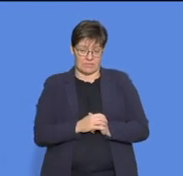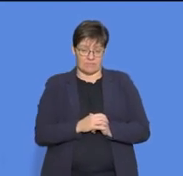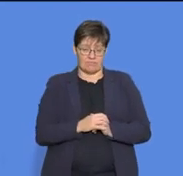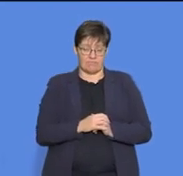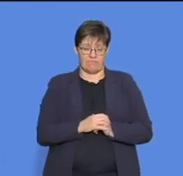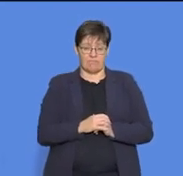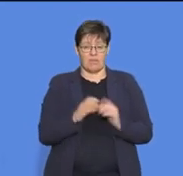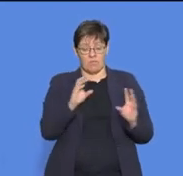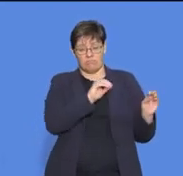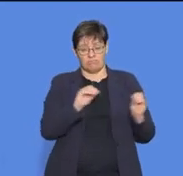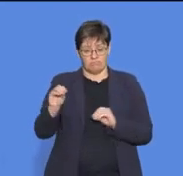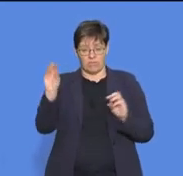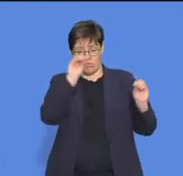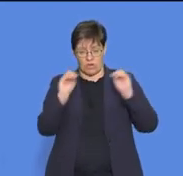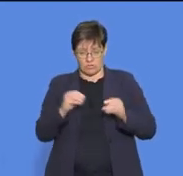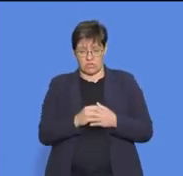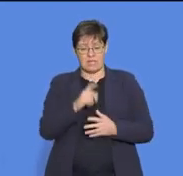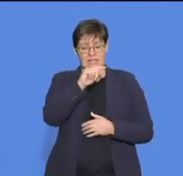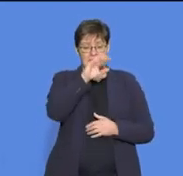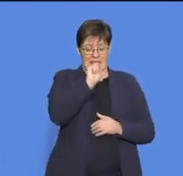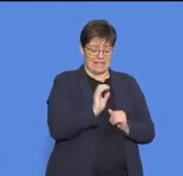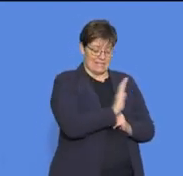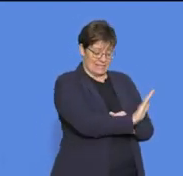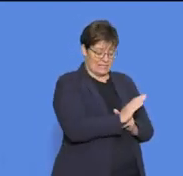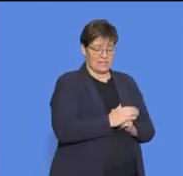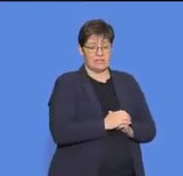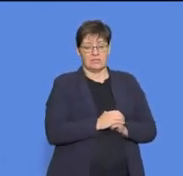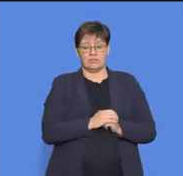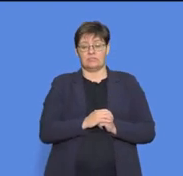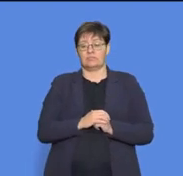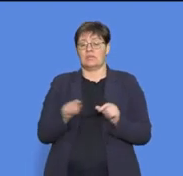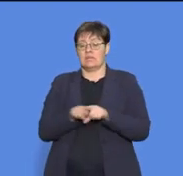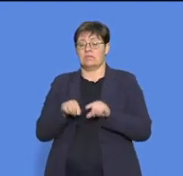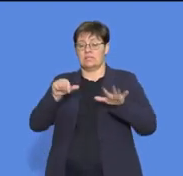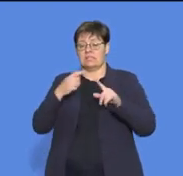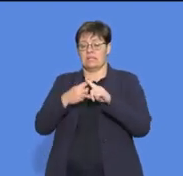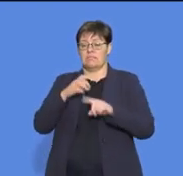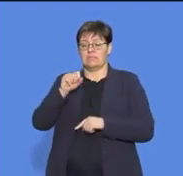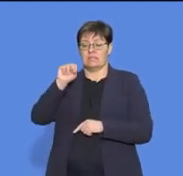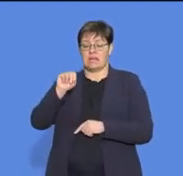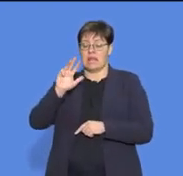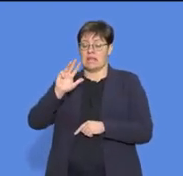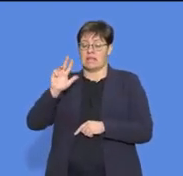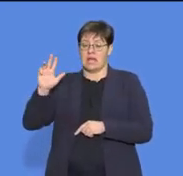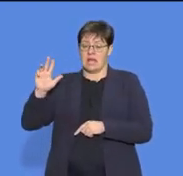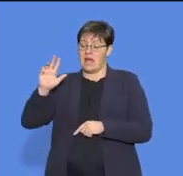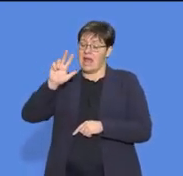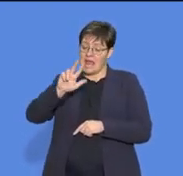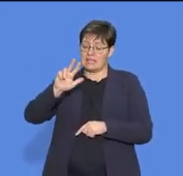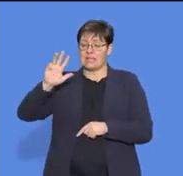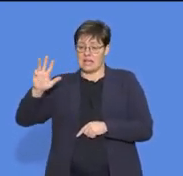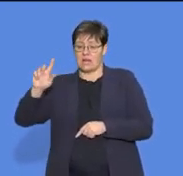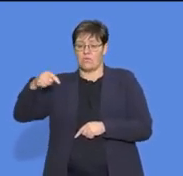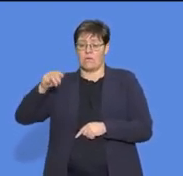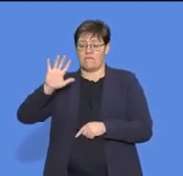49,41 degrees. Okay, now we're going to rearrange that to make TS the subject of the formula. So it will be 16 times sine